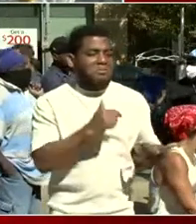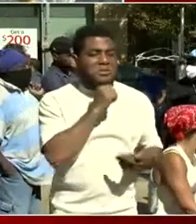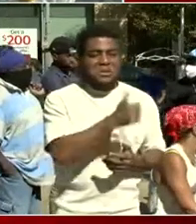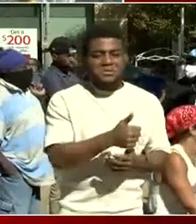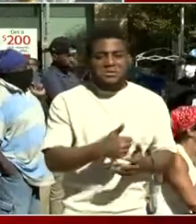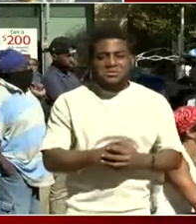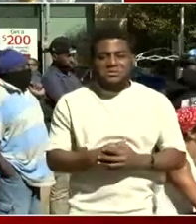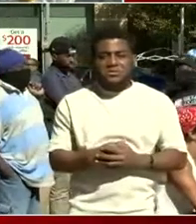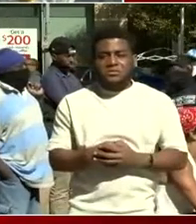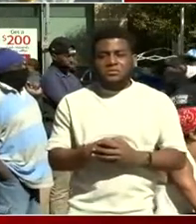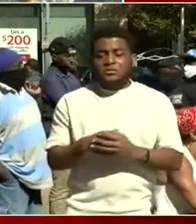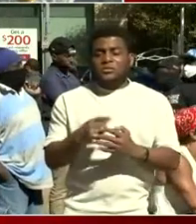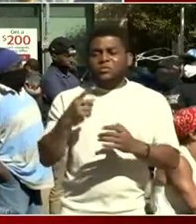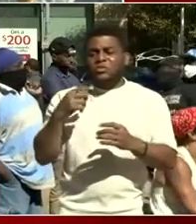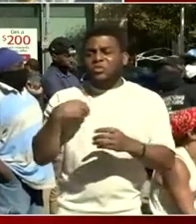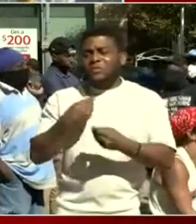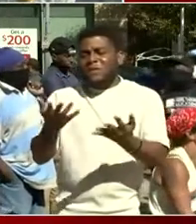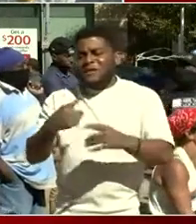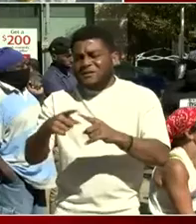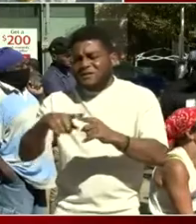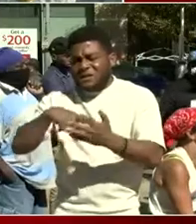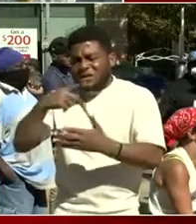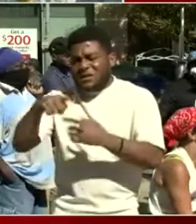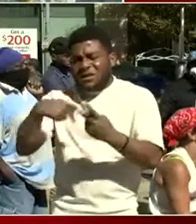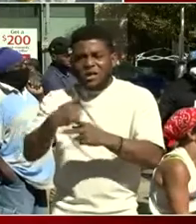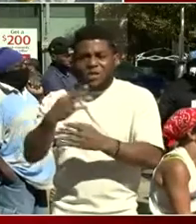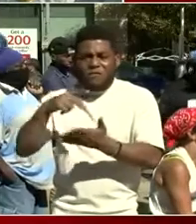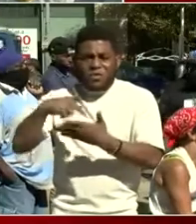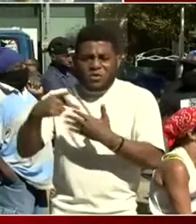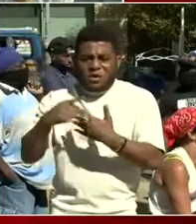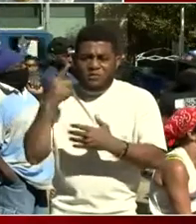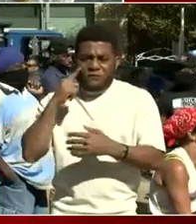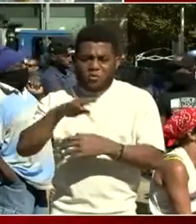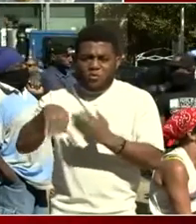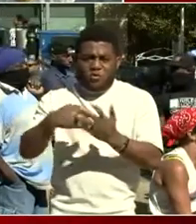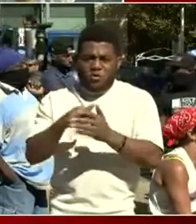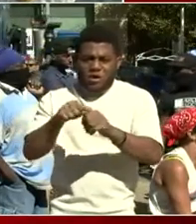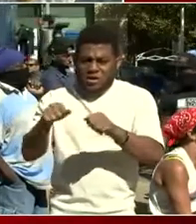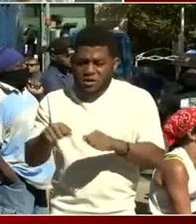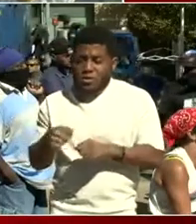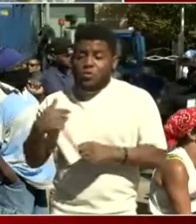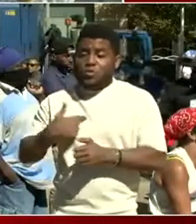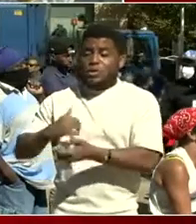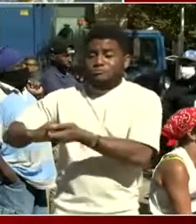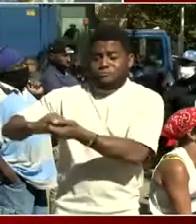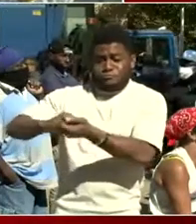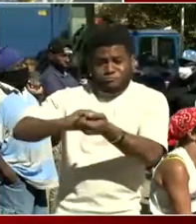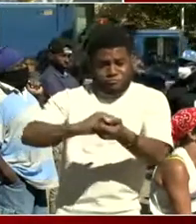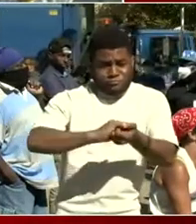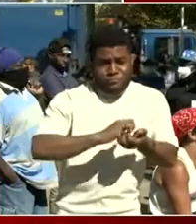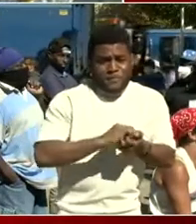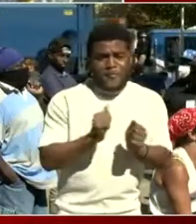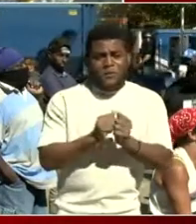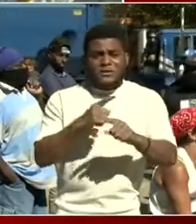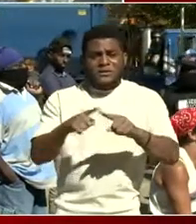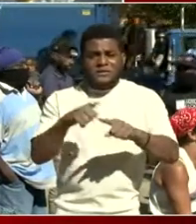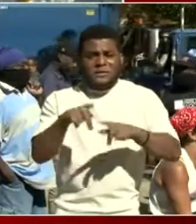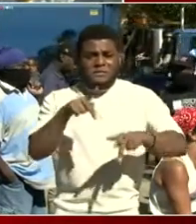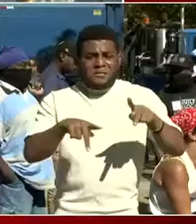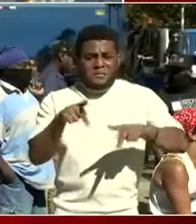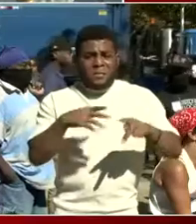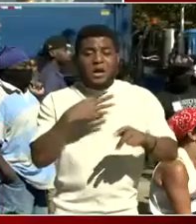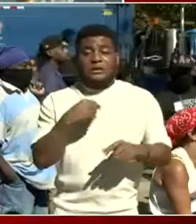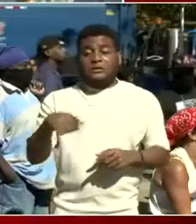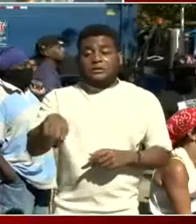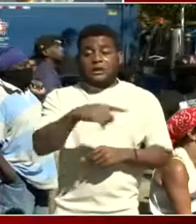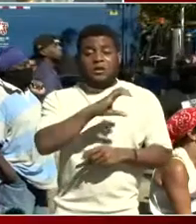one's office or some of our DBH, some of our other partners. We can be more intense and more in focus in those areas. And these captains, what we want them to be able to